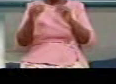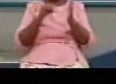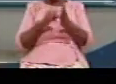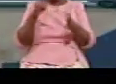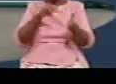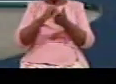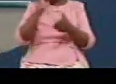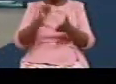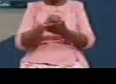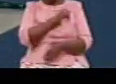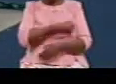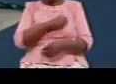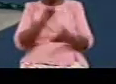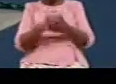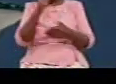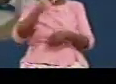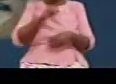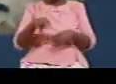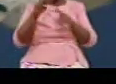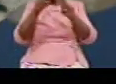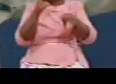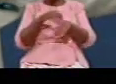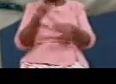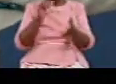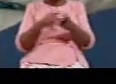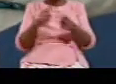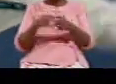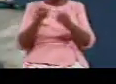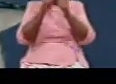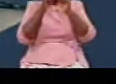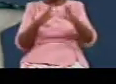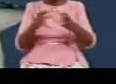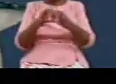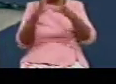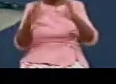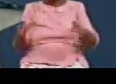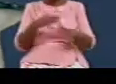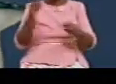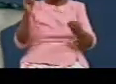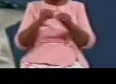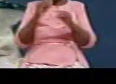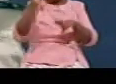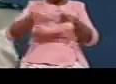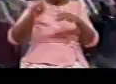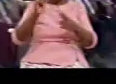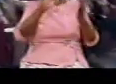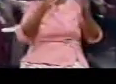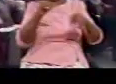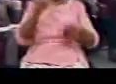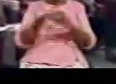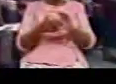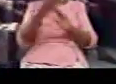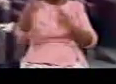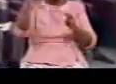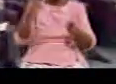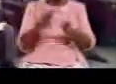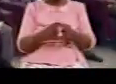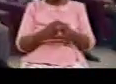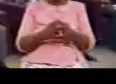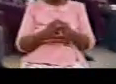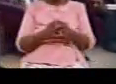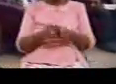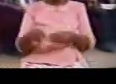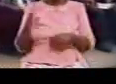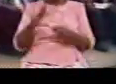look at and it will bless you abundantly beyond your expectation. In Jesus' name.